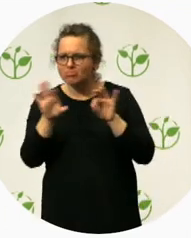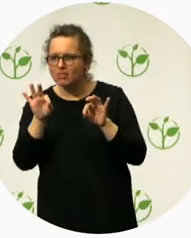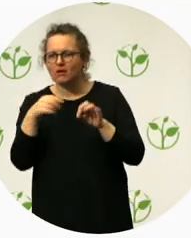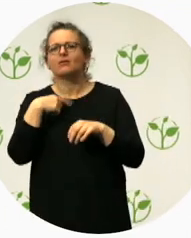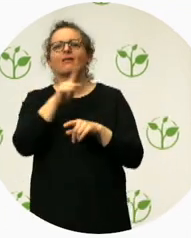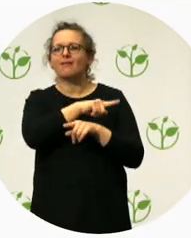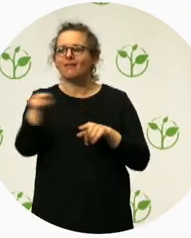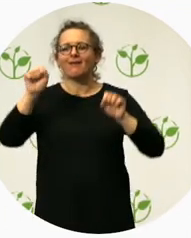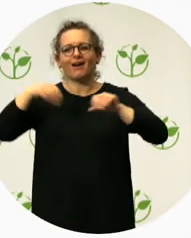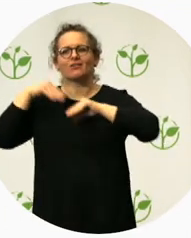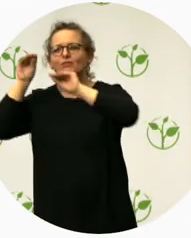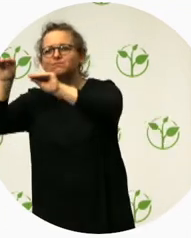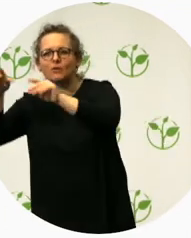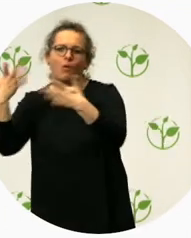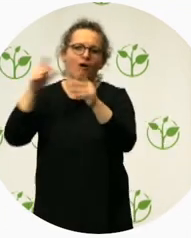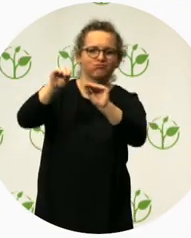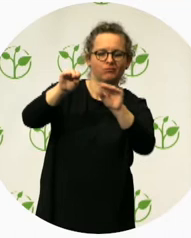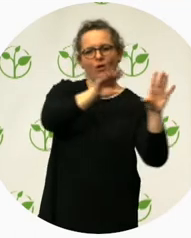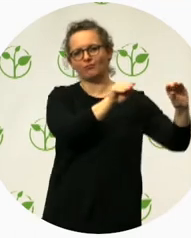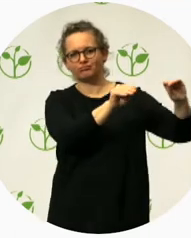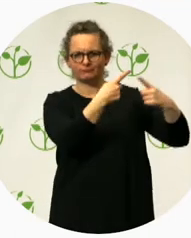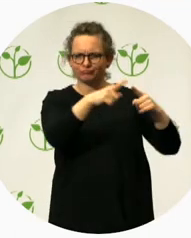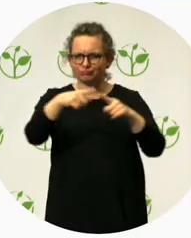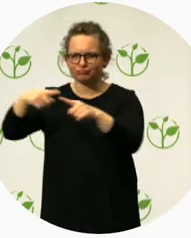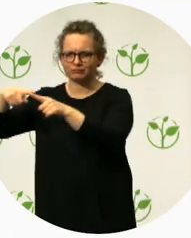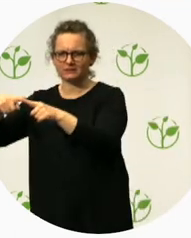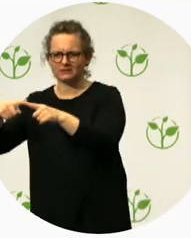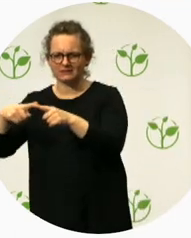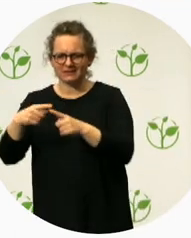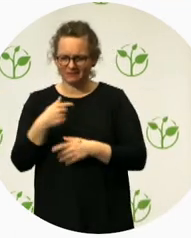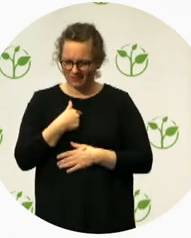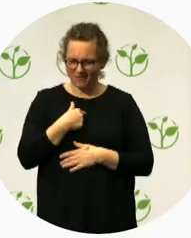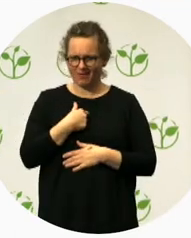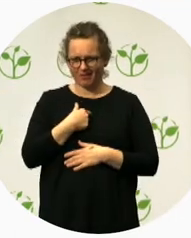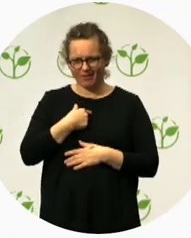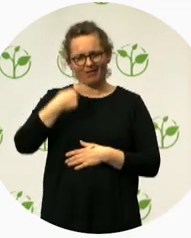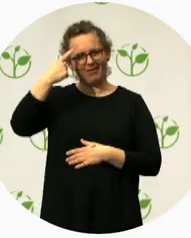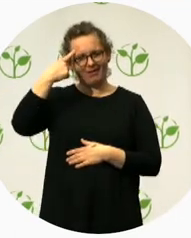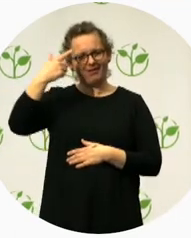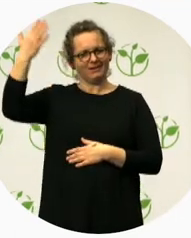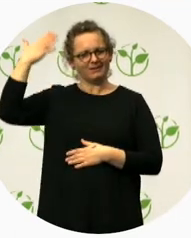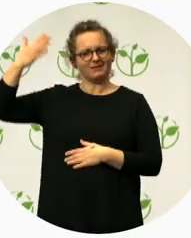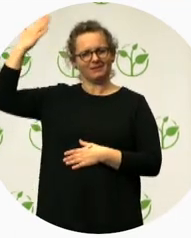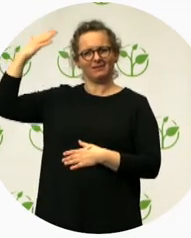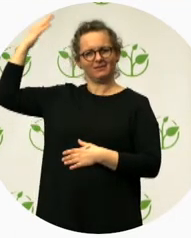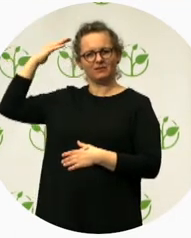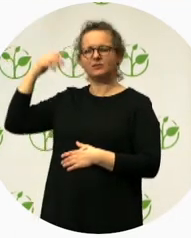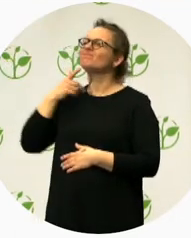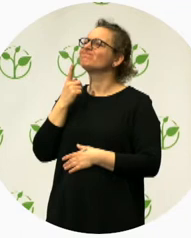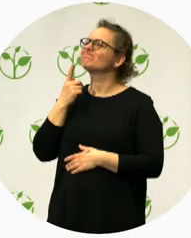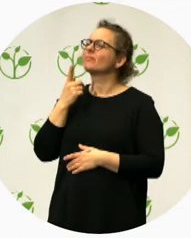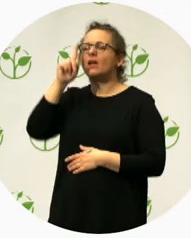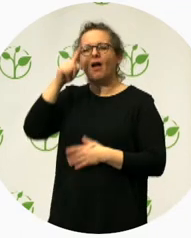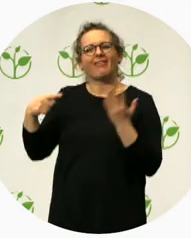remember that the technology by itself will not be enough. to promote